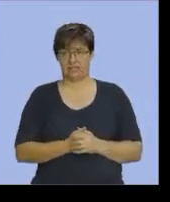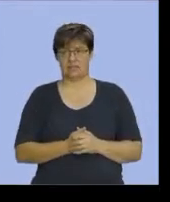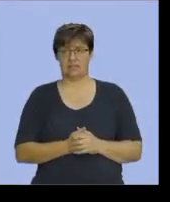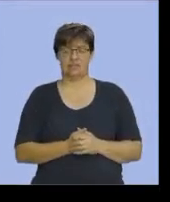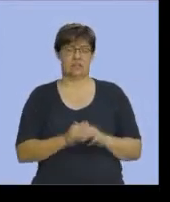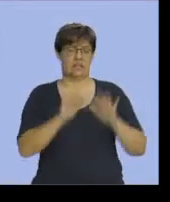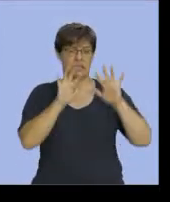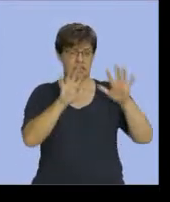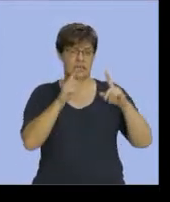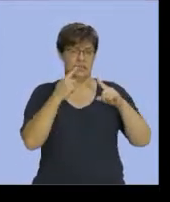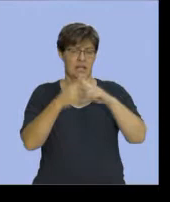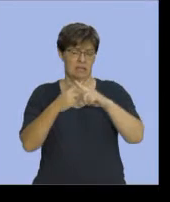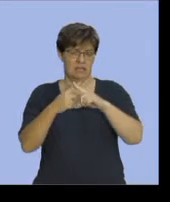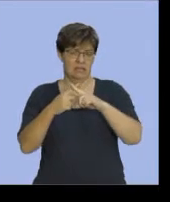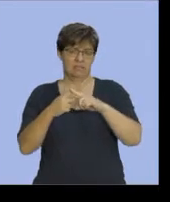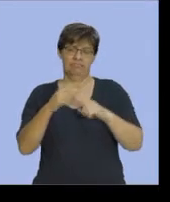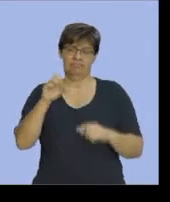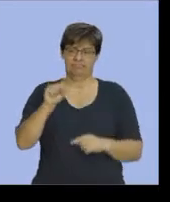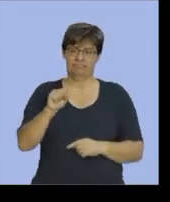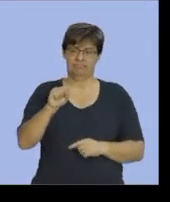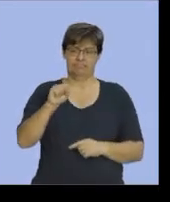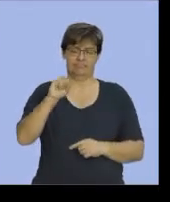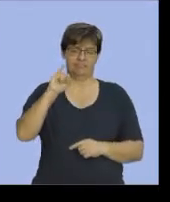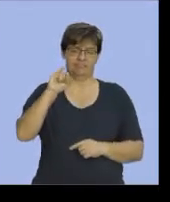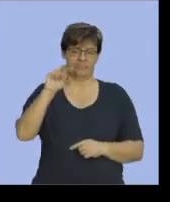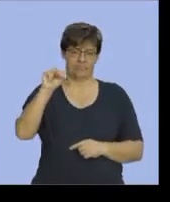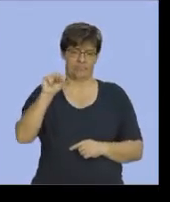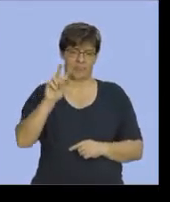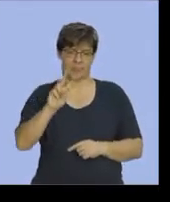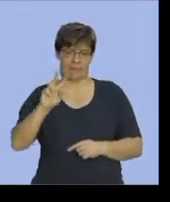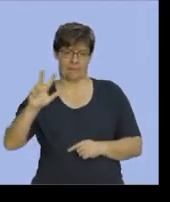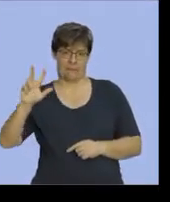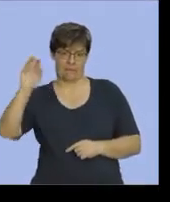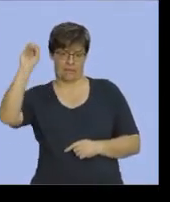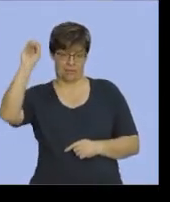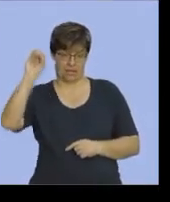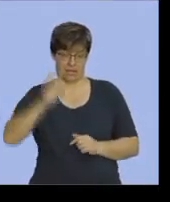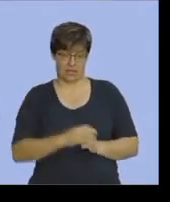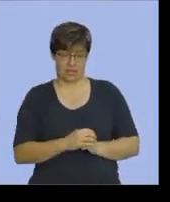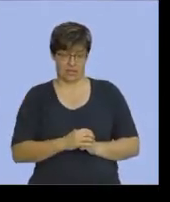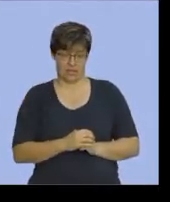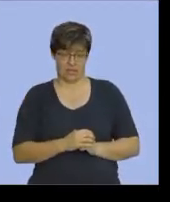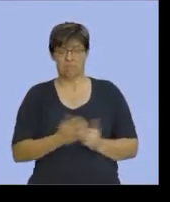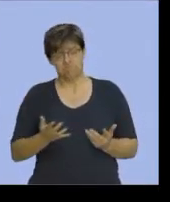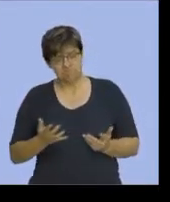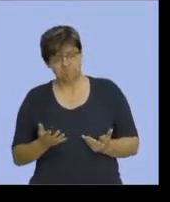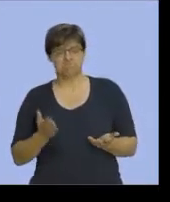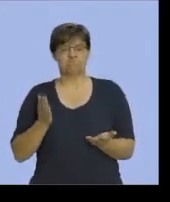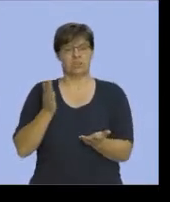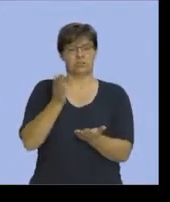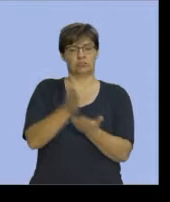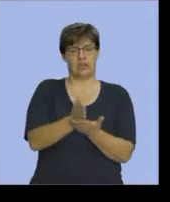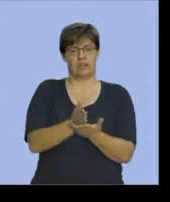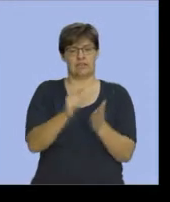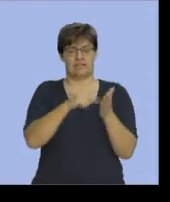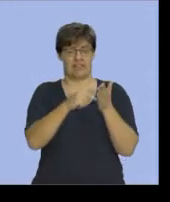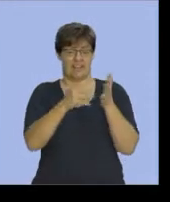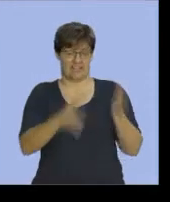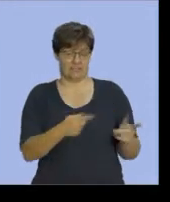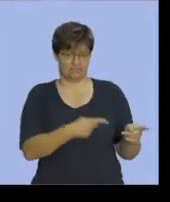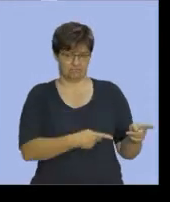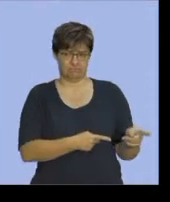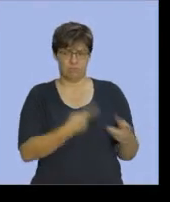this will be 10 multiplied by sine of 28 degrees, and then we go straight to